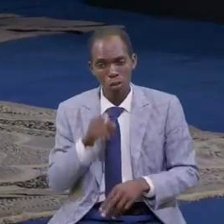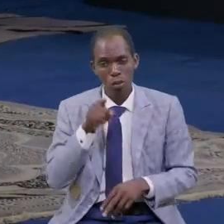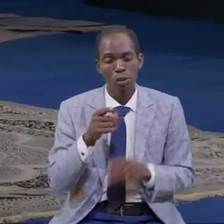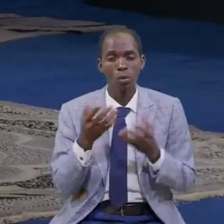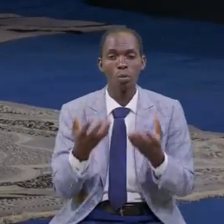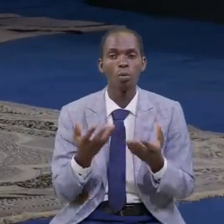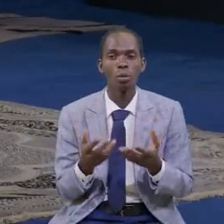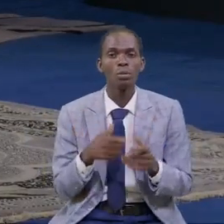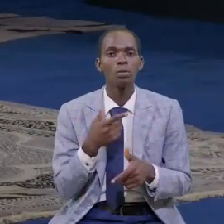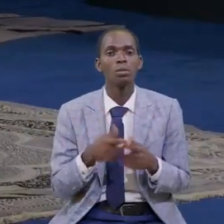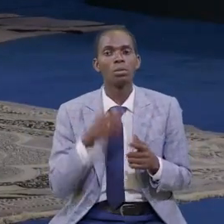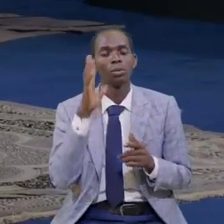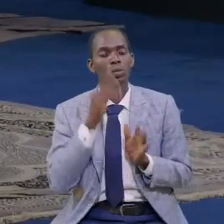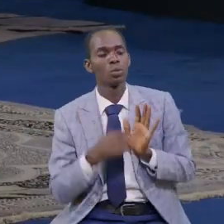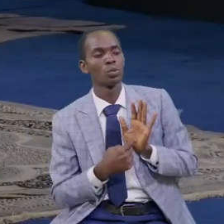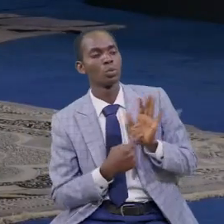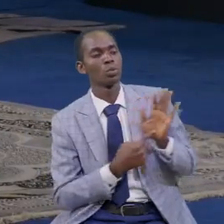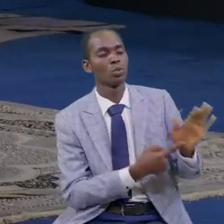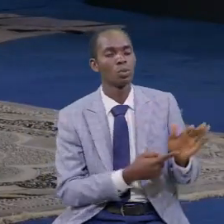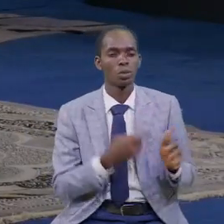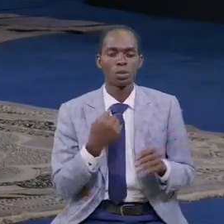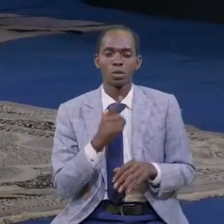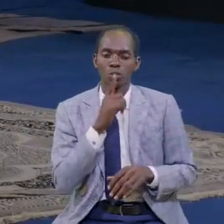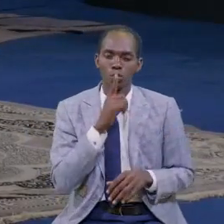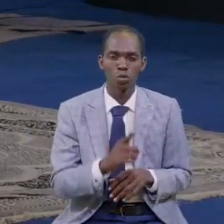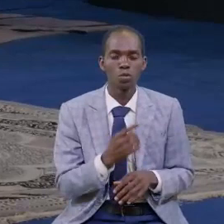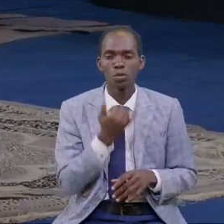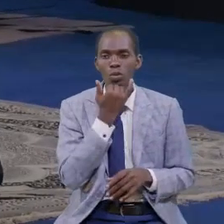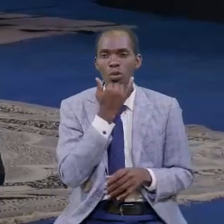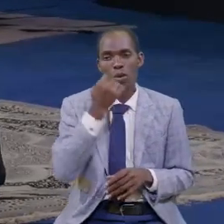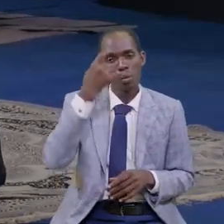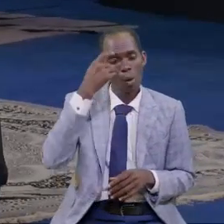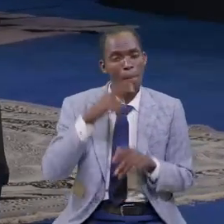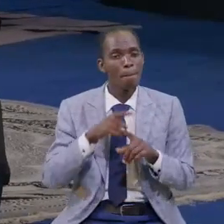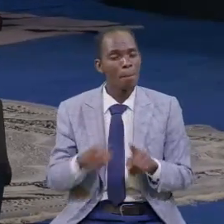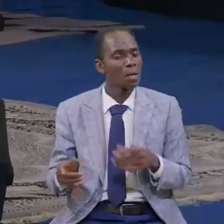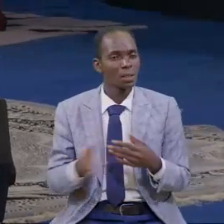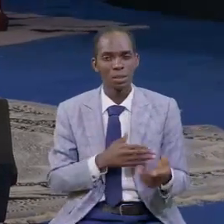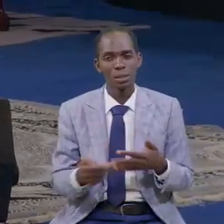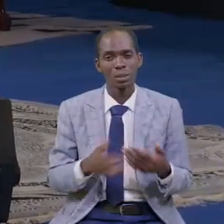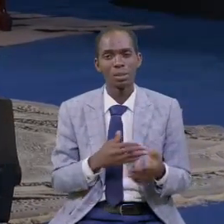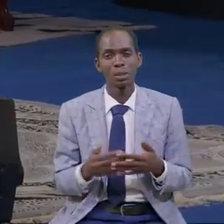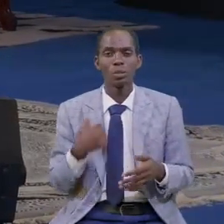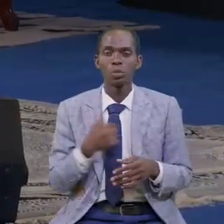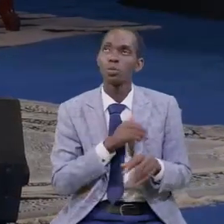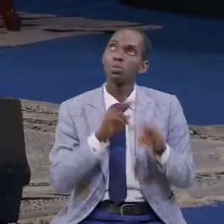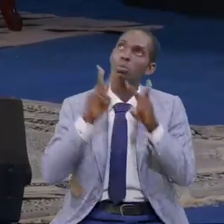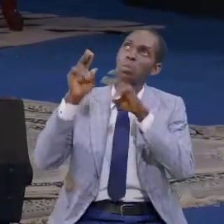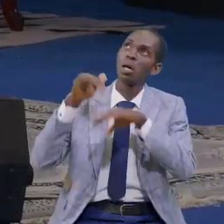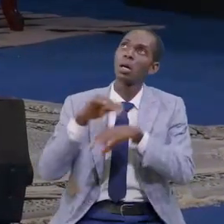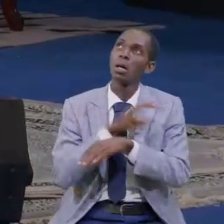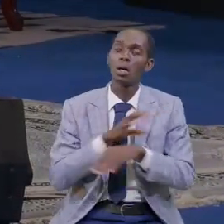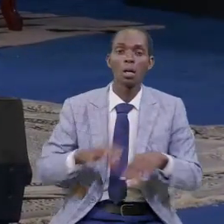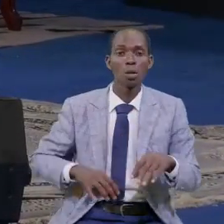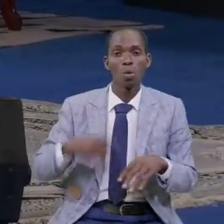show their real mind. But all the same, we look at Christ, who made himself of no